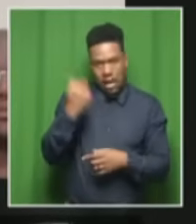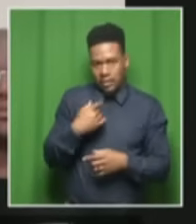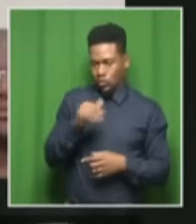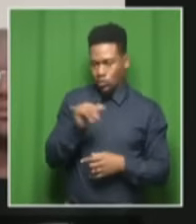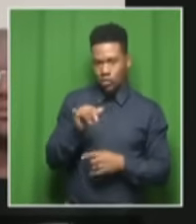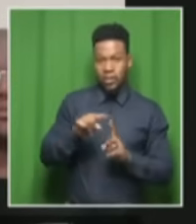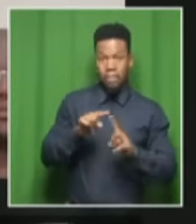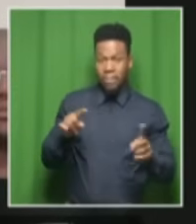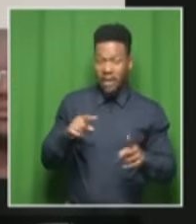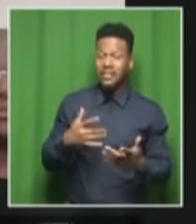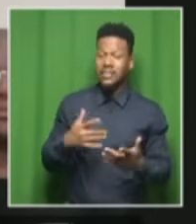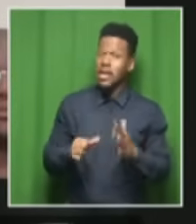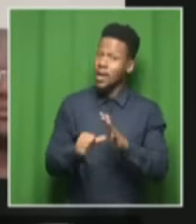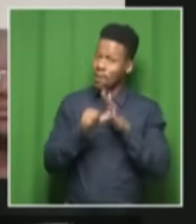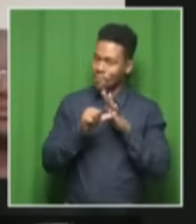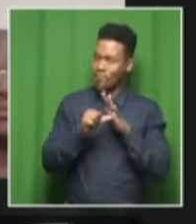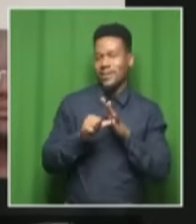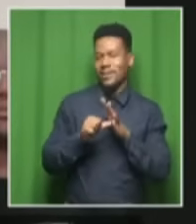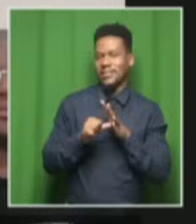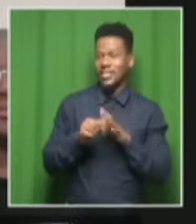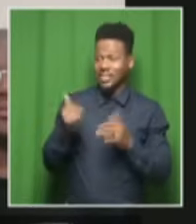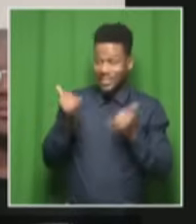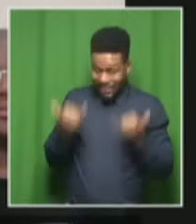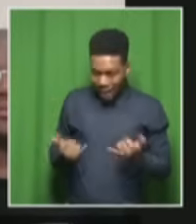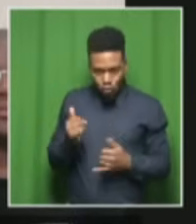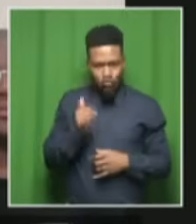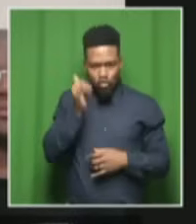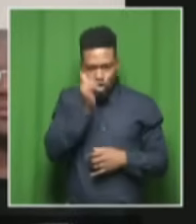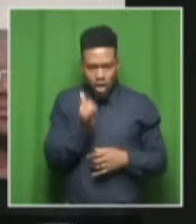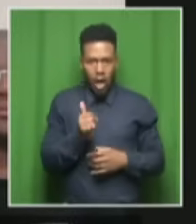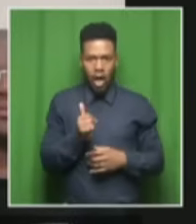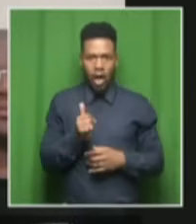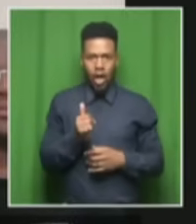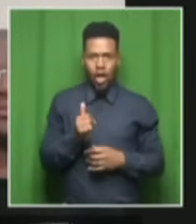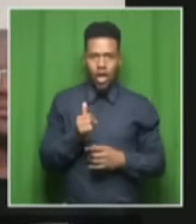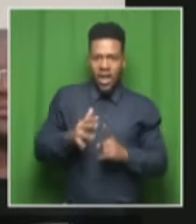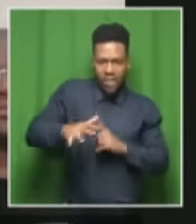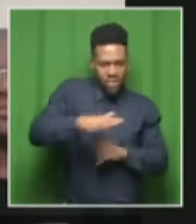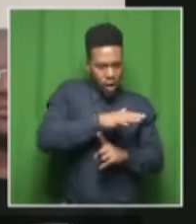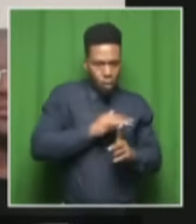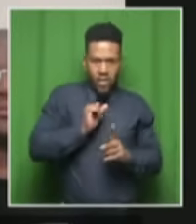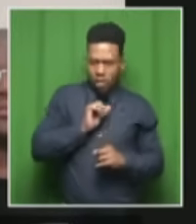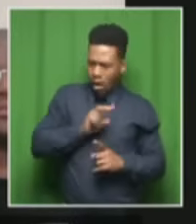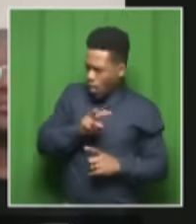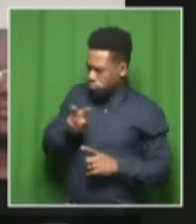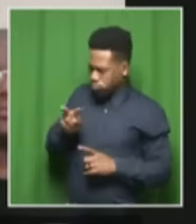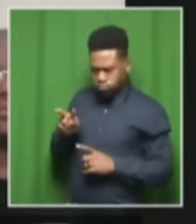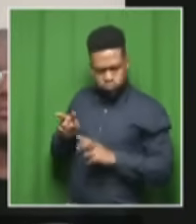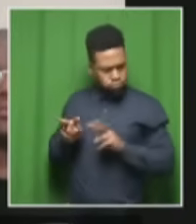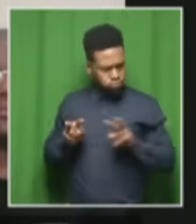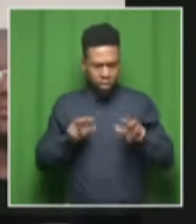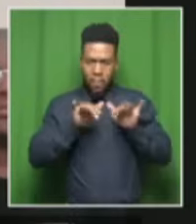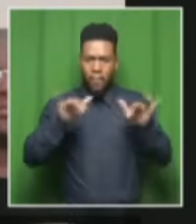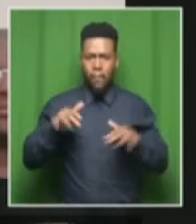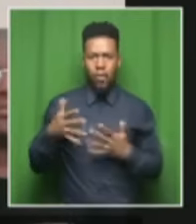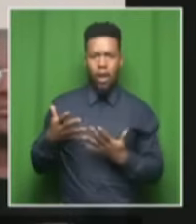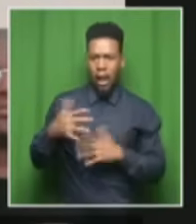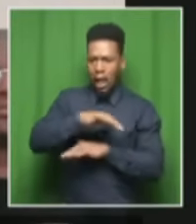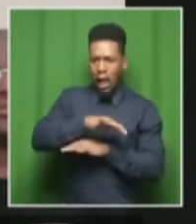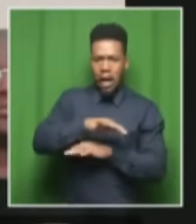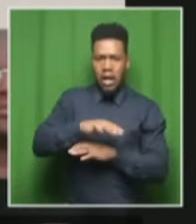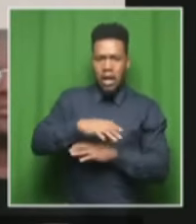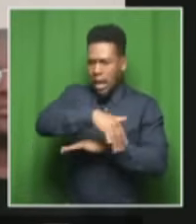make the decision of look at your reality, you know, look at the problems that you face and that people around you face and that people you